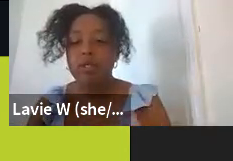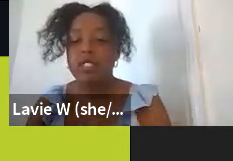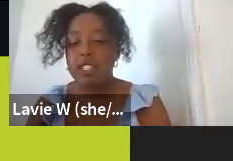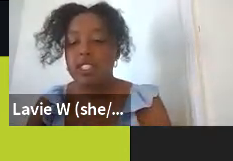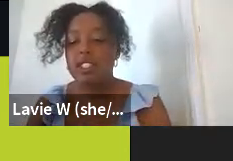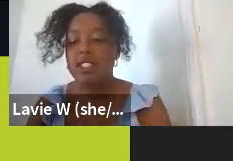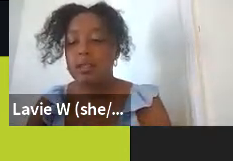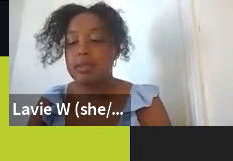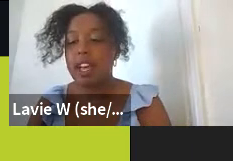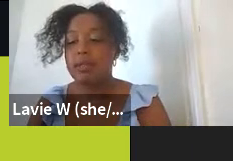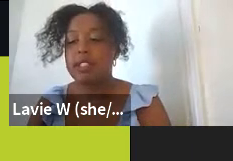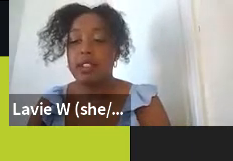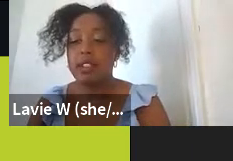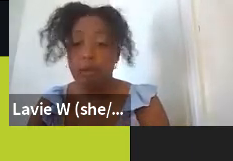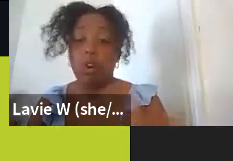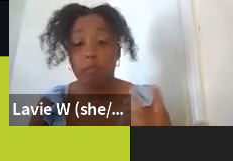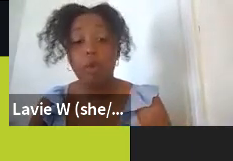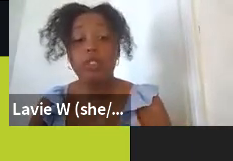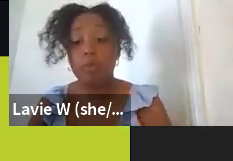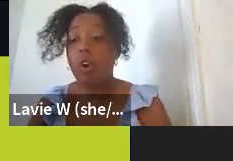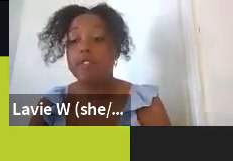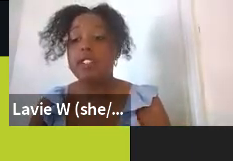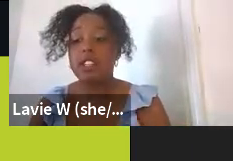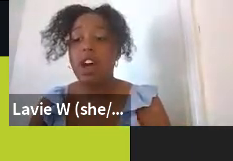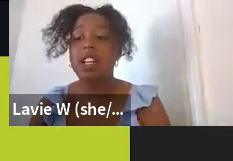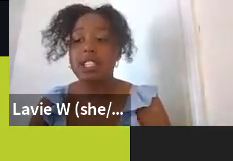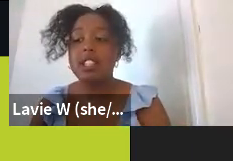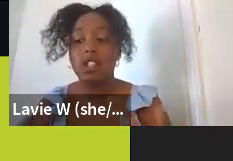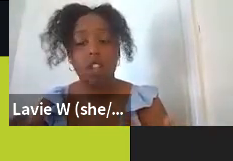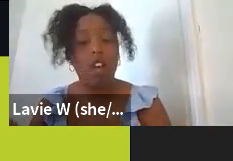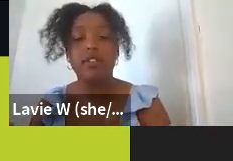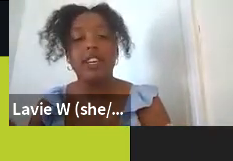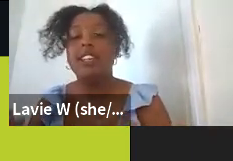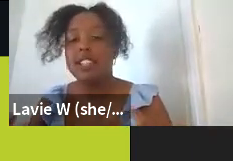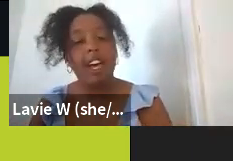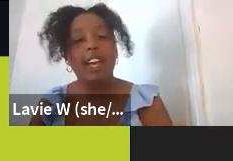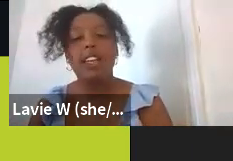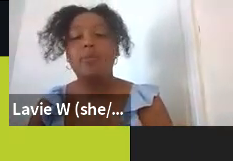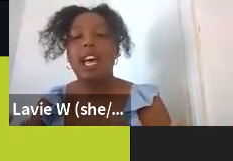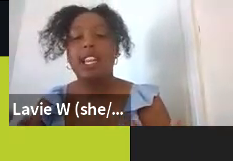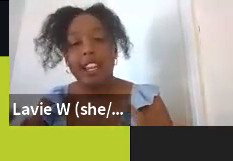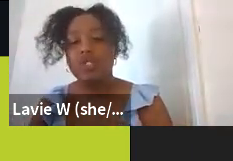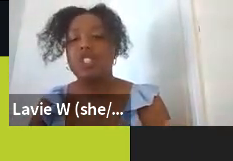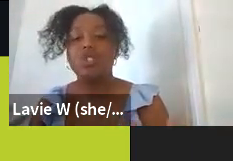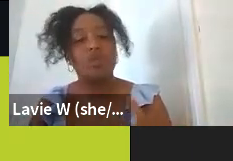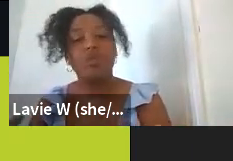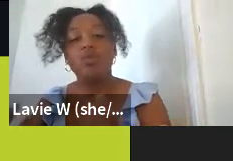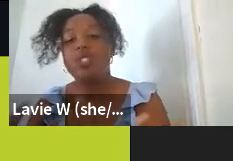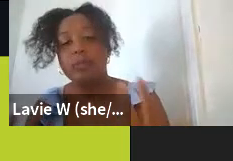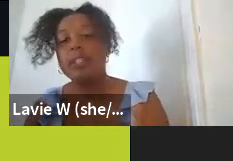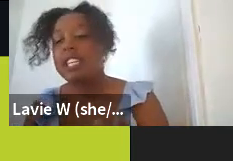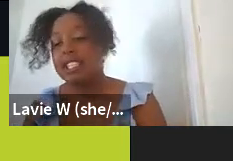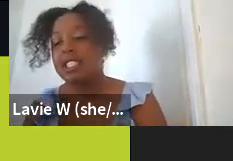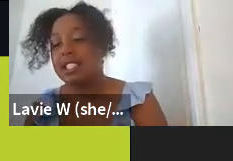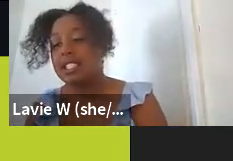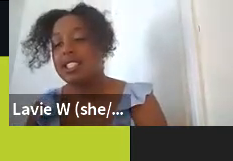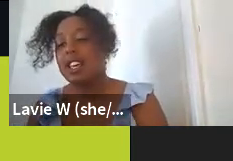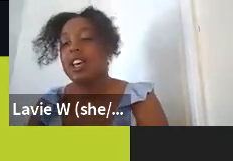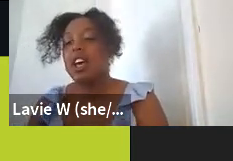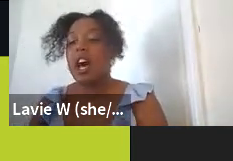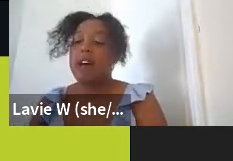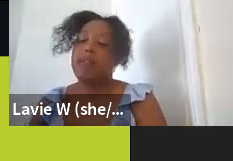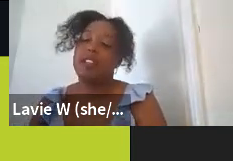people to exist sometimes, and more often than not, it takes a lot of time and energy to simply